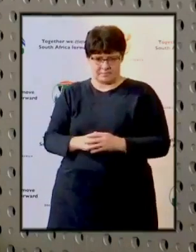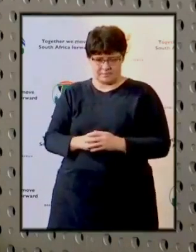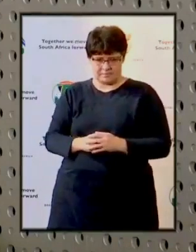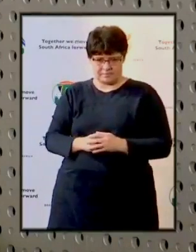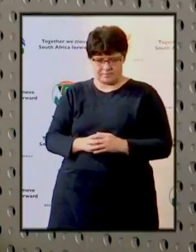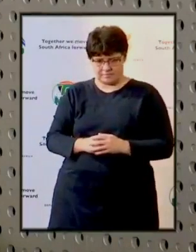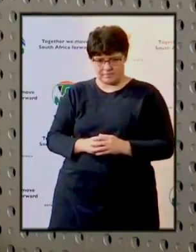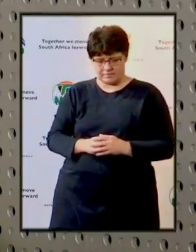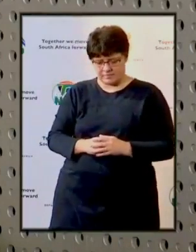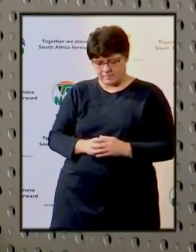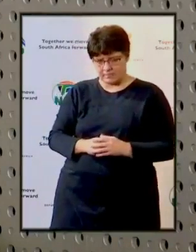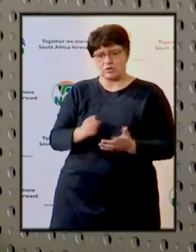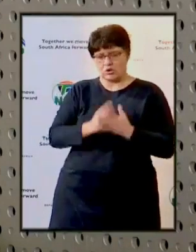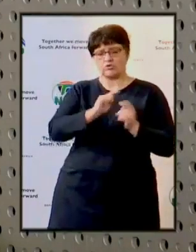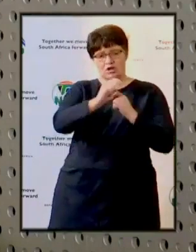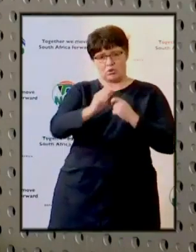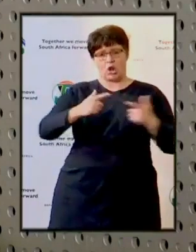transport and logistics will be there.